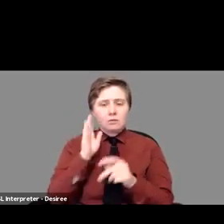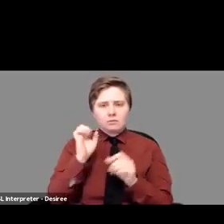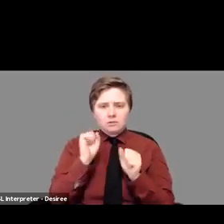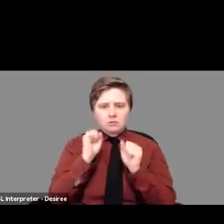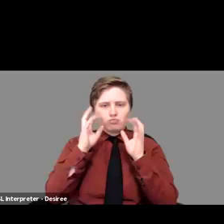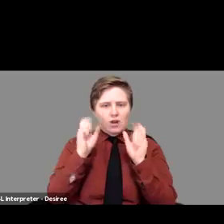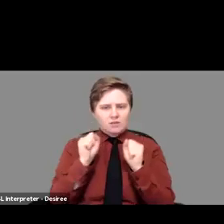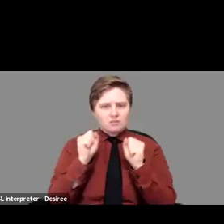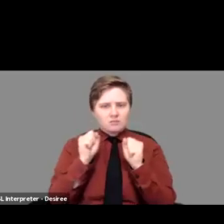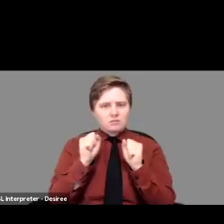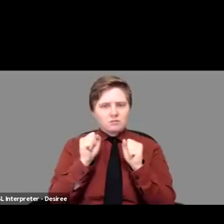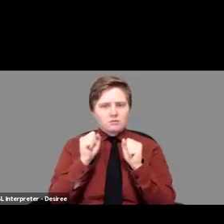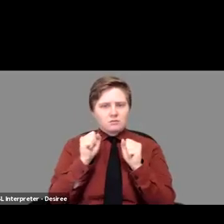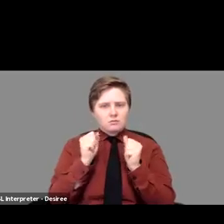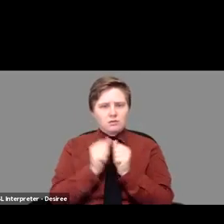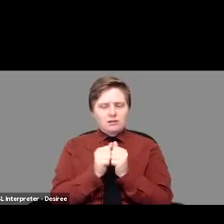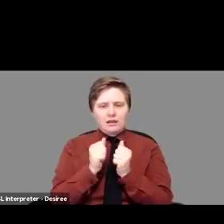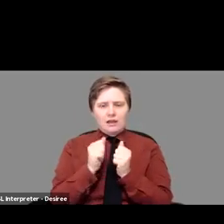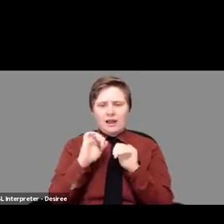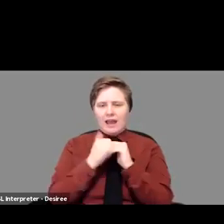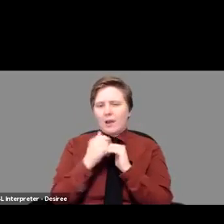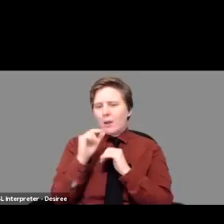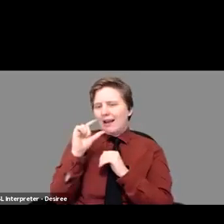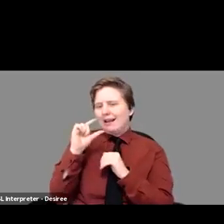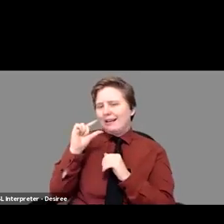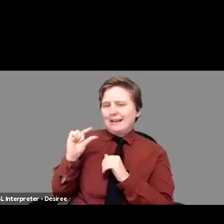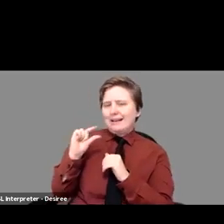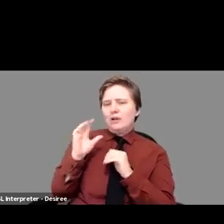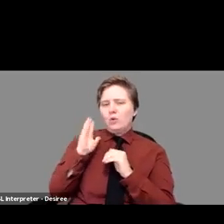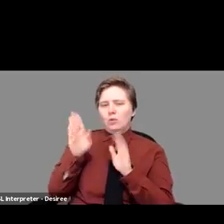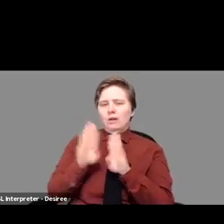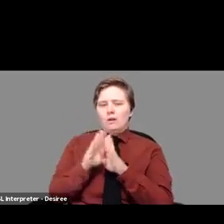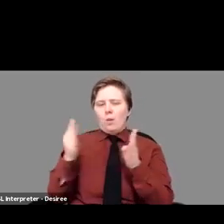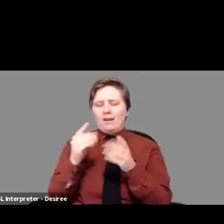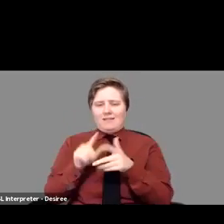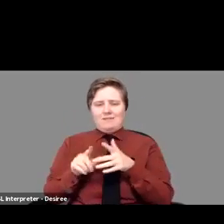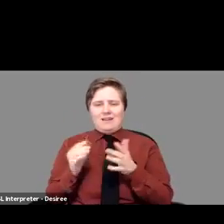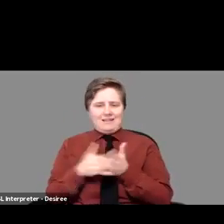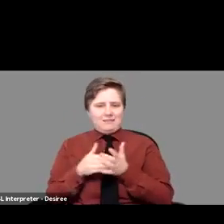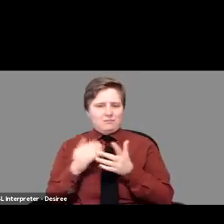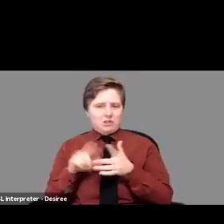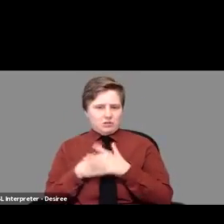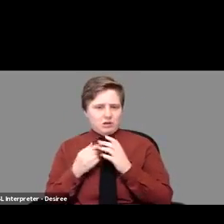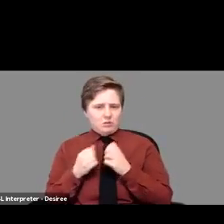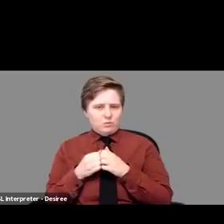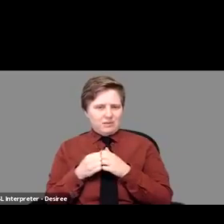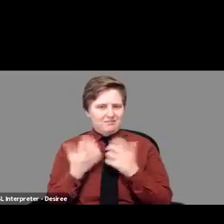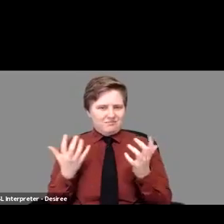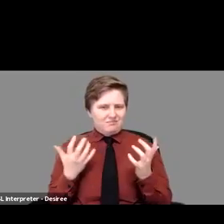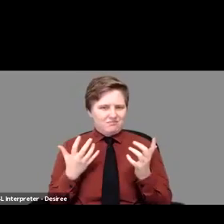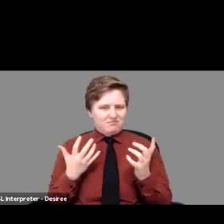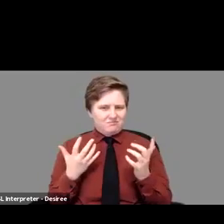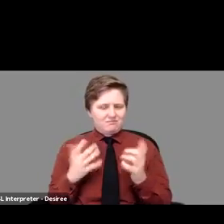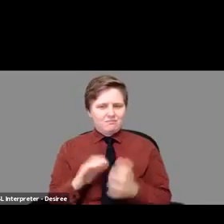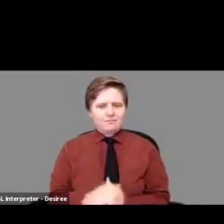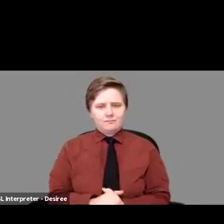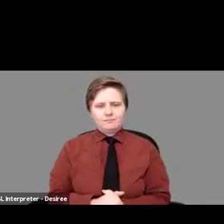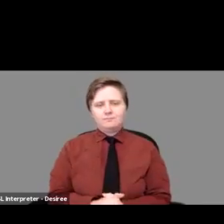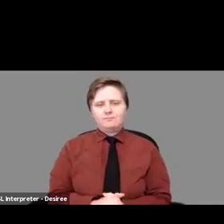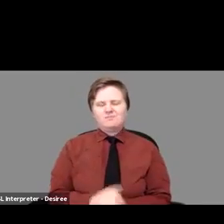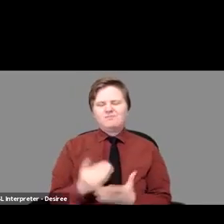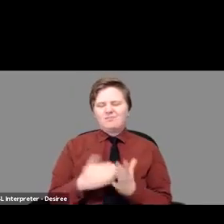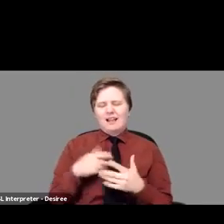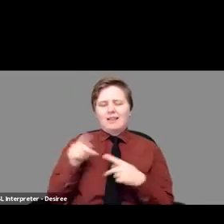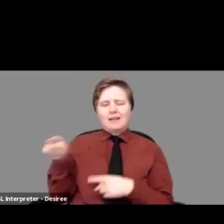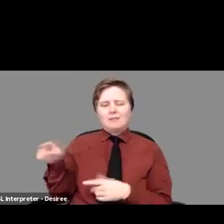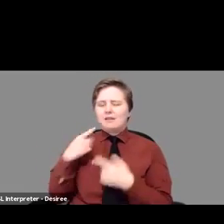surprised, frankly, by how little is going to be reopened, at least initially. And again, I'll let him announce